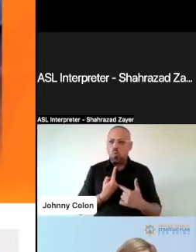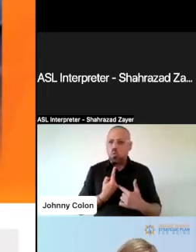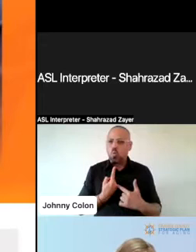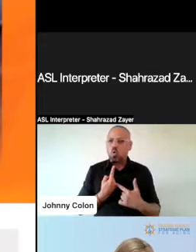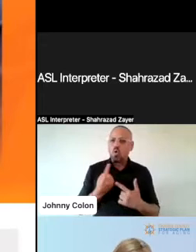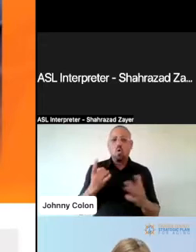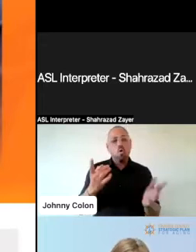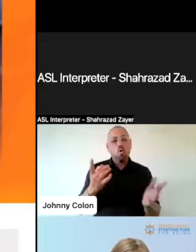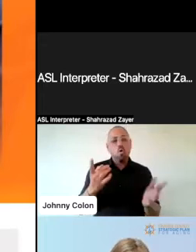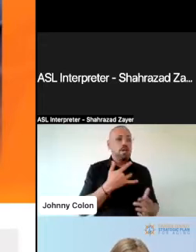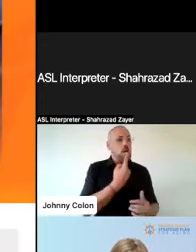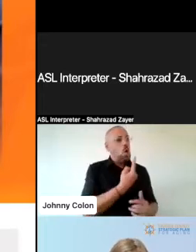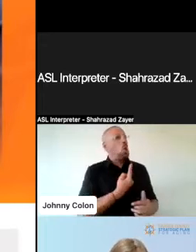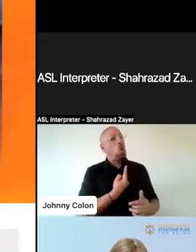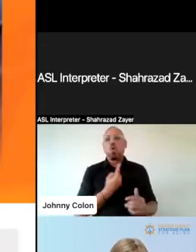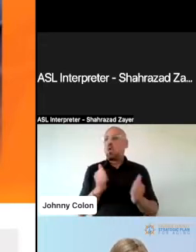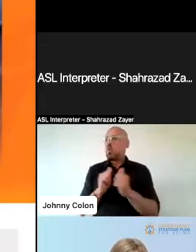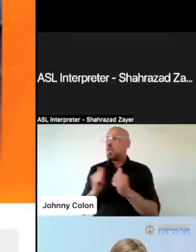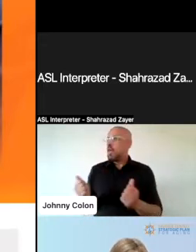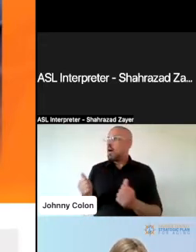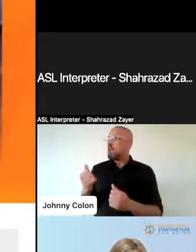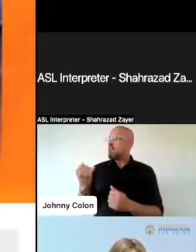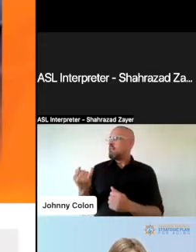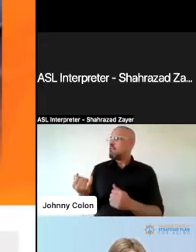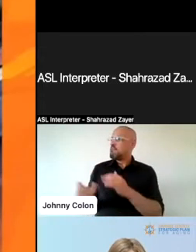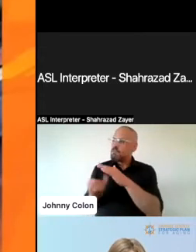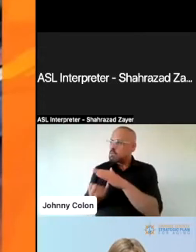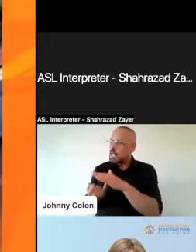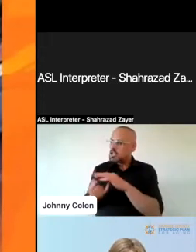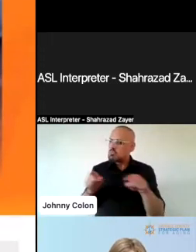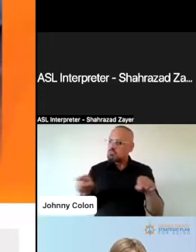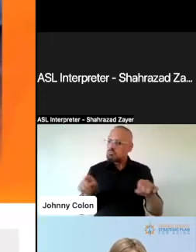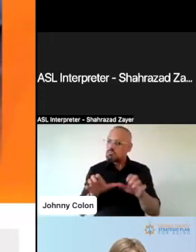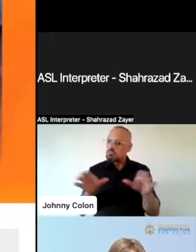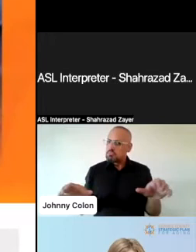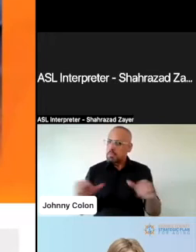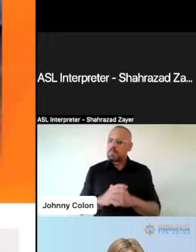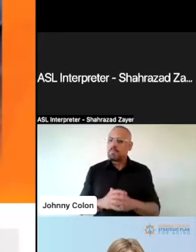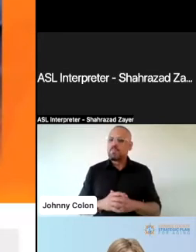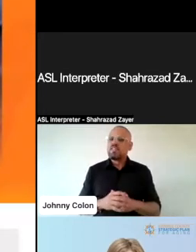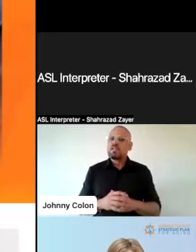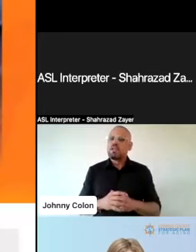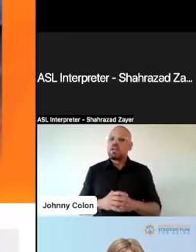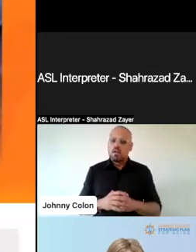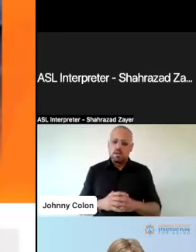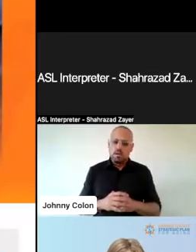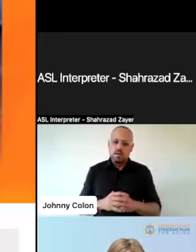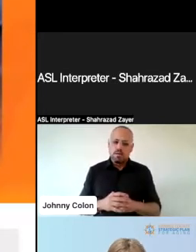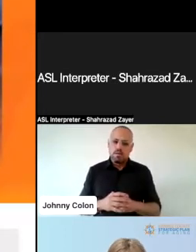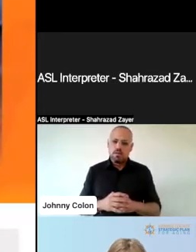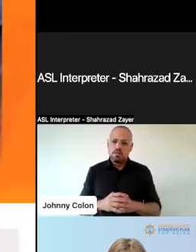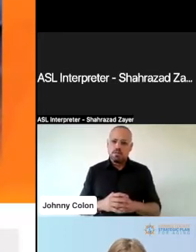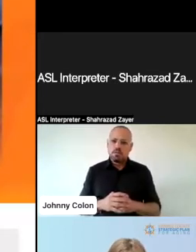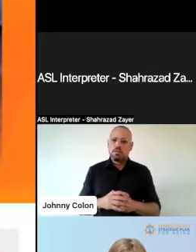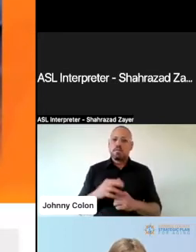feel lonely without feeling isolated. And I'll just comment that Lisa Marsh